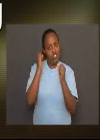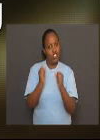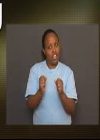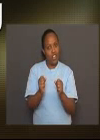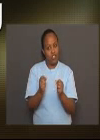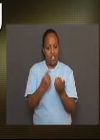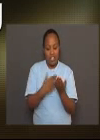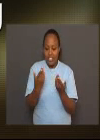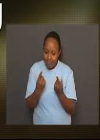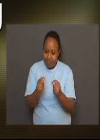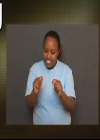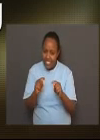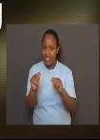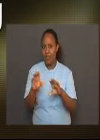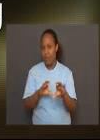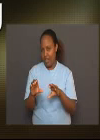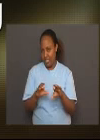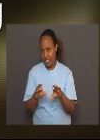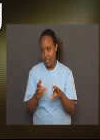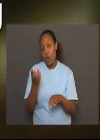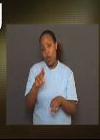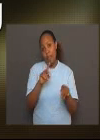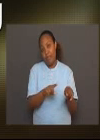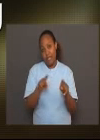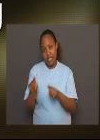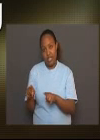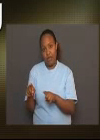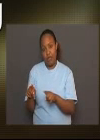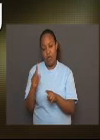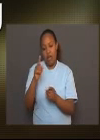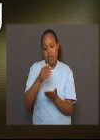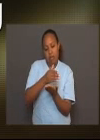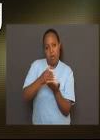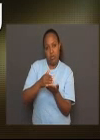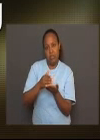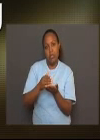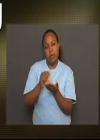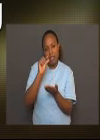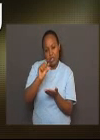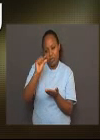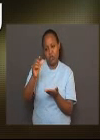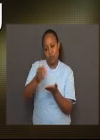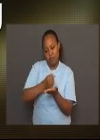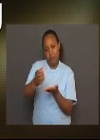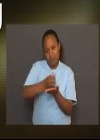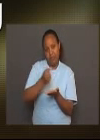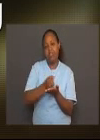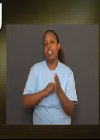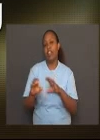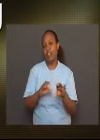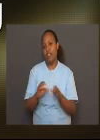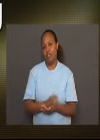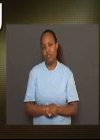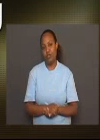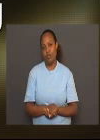testing its functions or by taking it apart piece by piece. Be sure